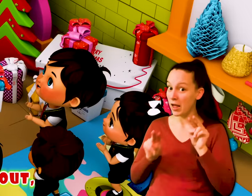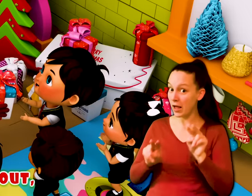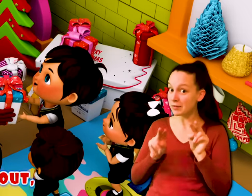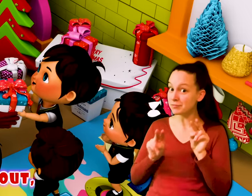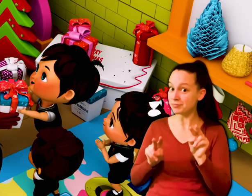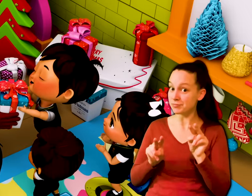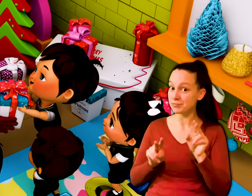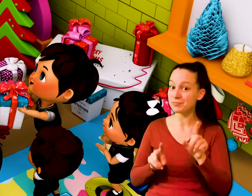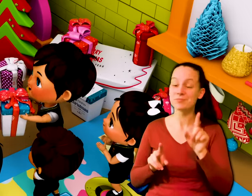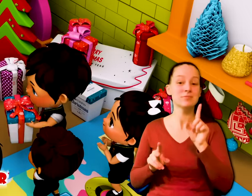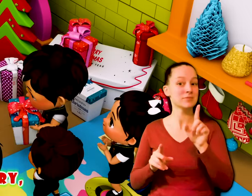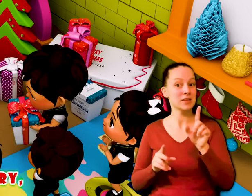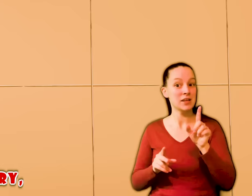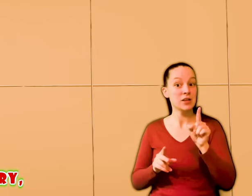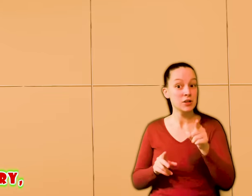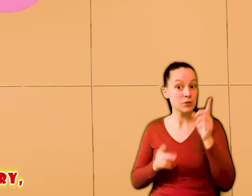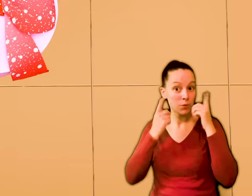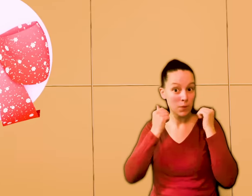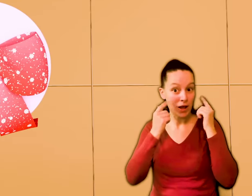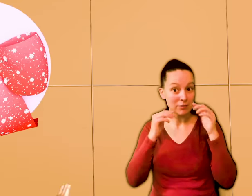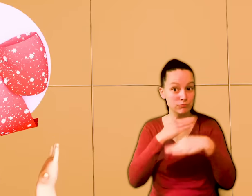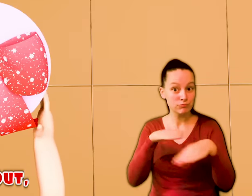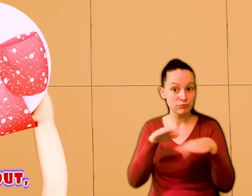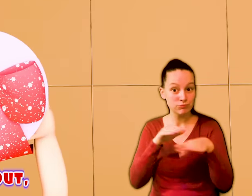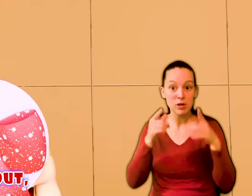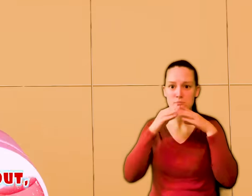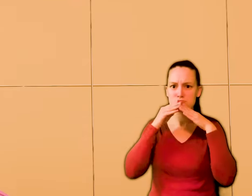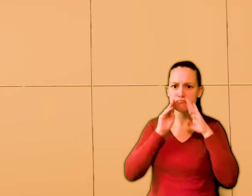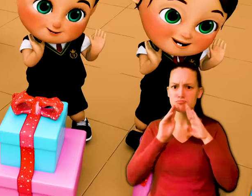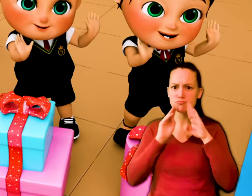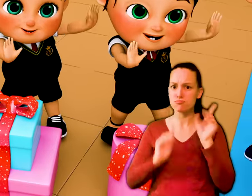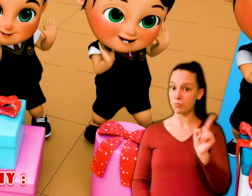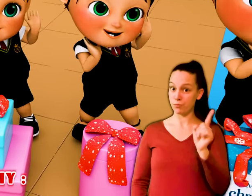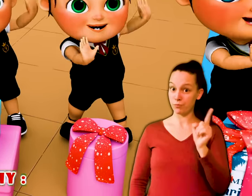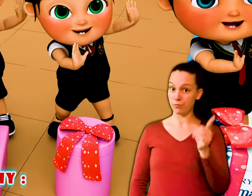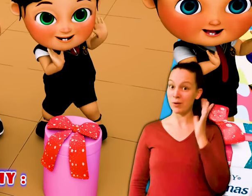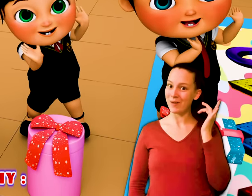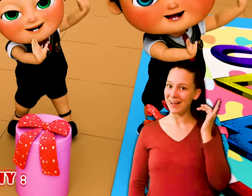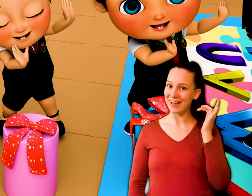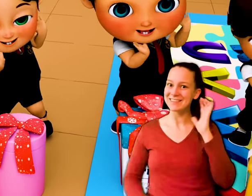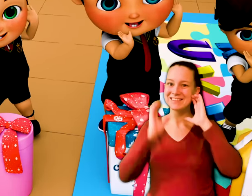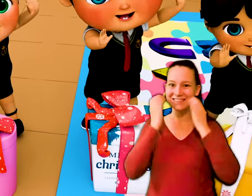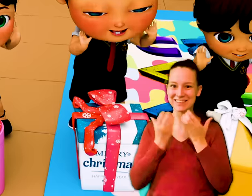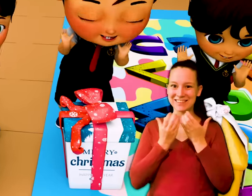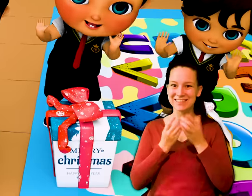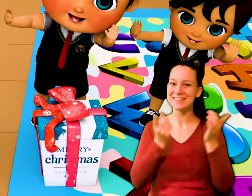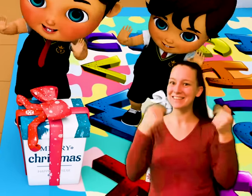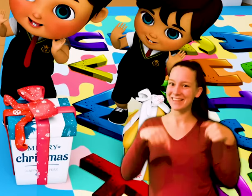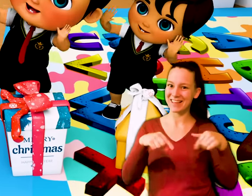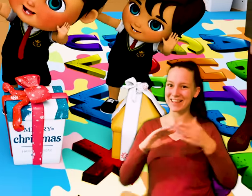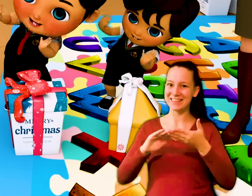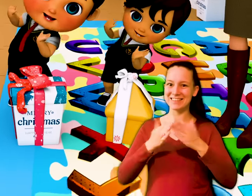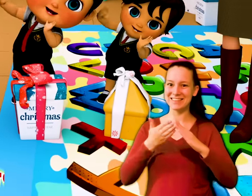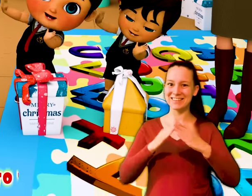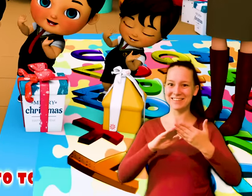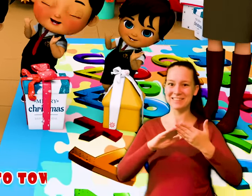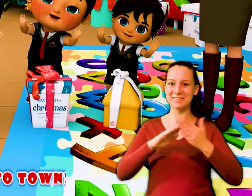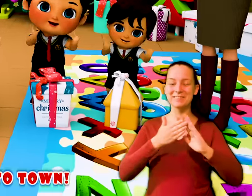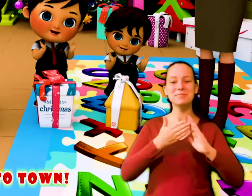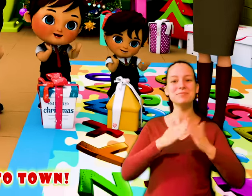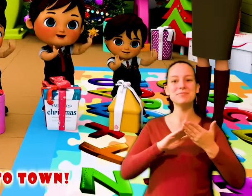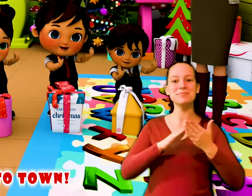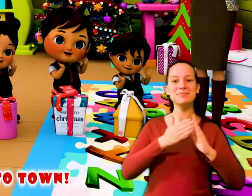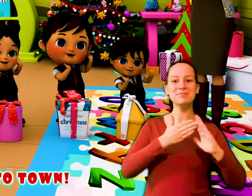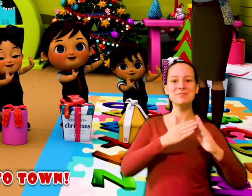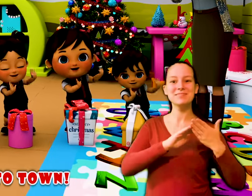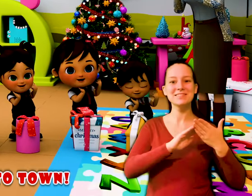Better watch out, you better not cry, you better not pout, I'm telling you why. Santa Claus is coming